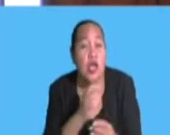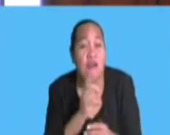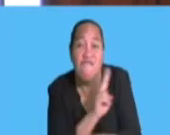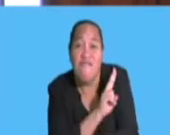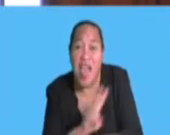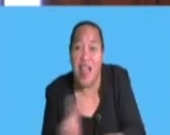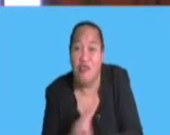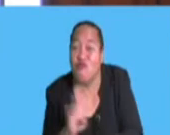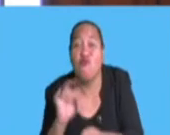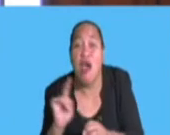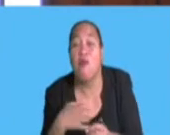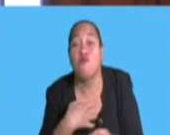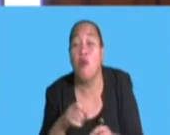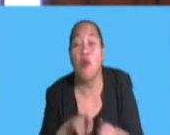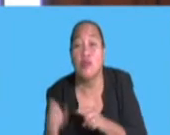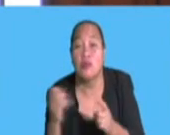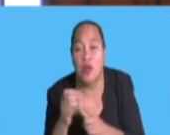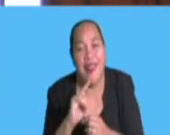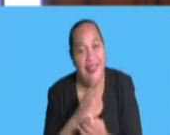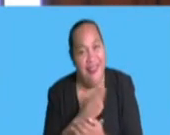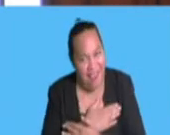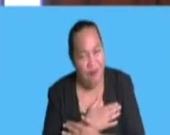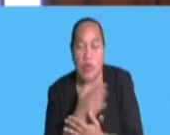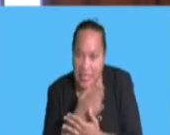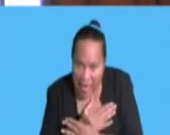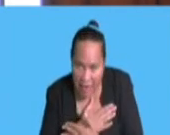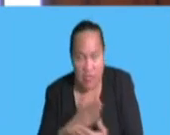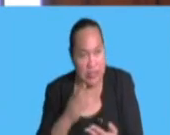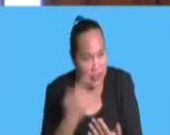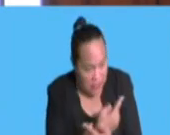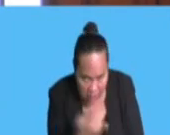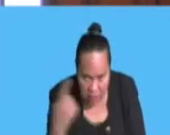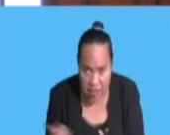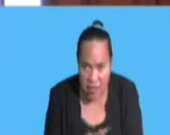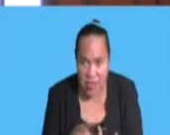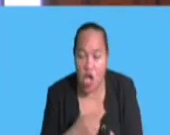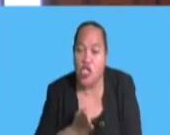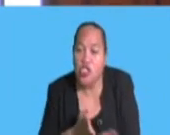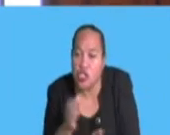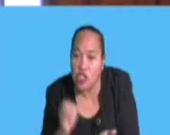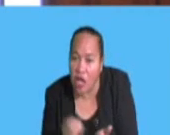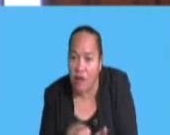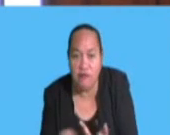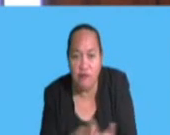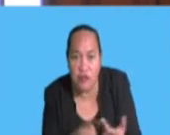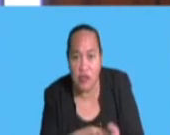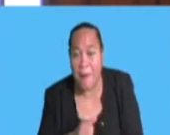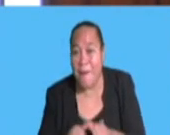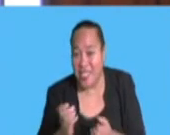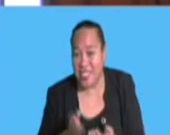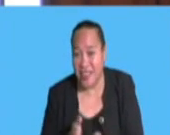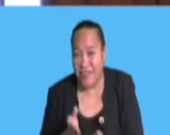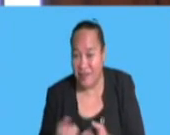Love for our people than ourselves. Service to our people to the best of our abilities, to deliver the best services to our